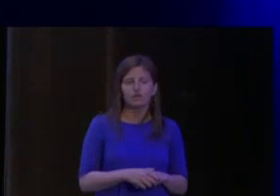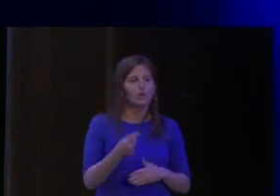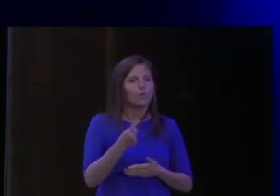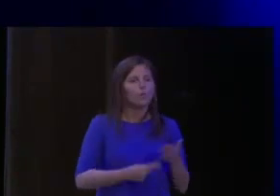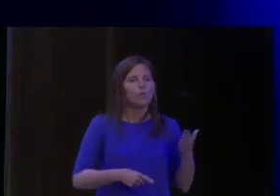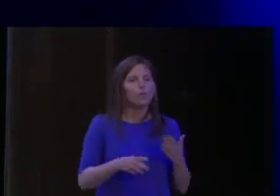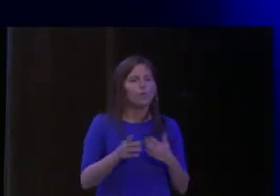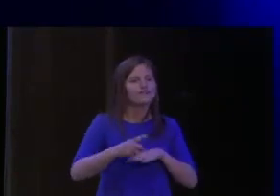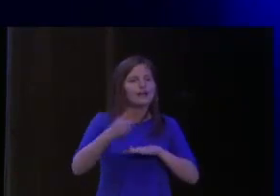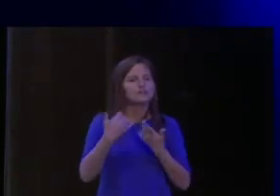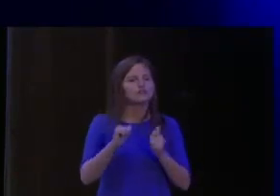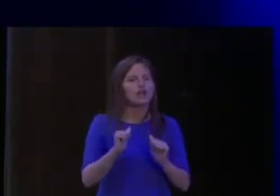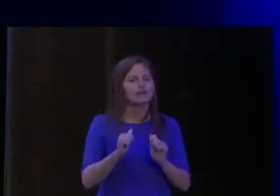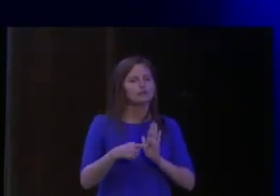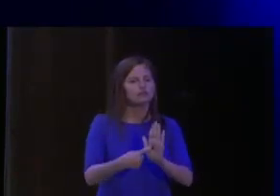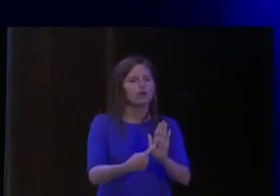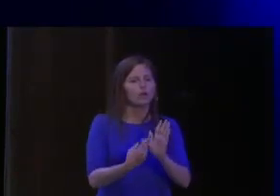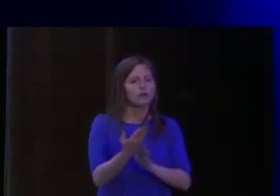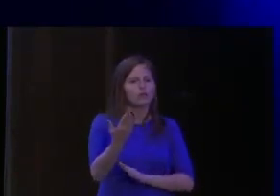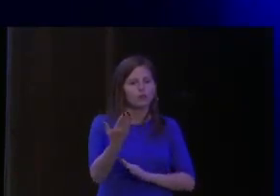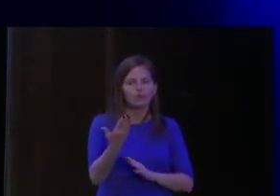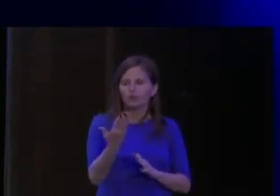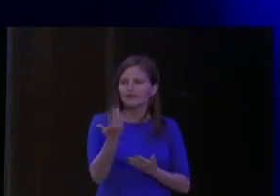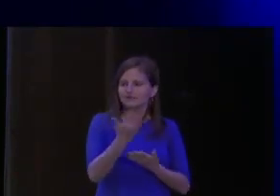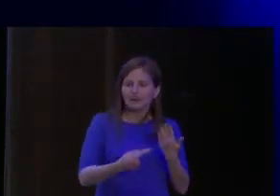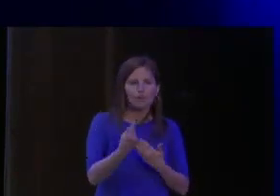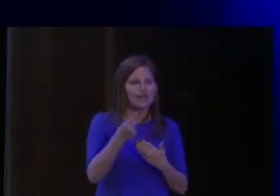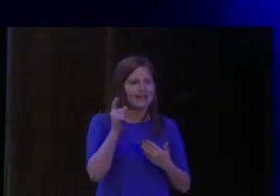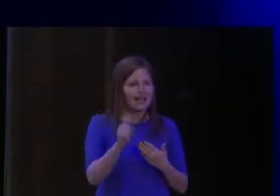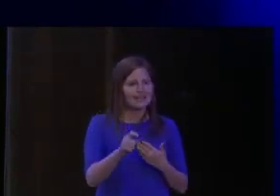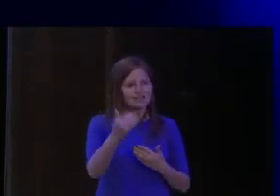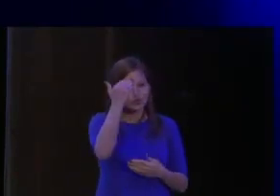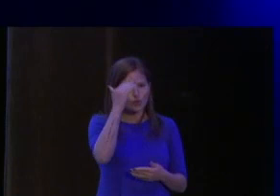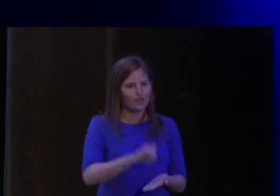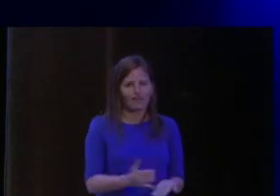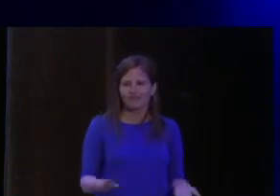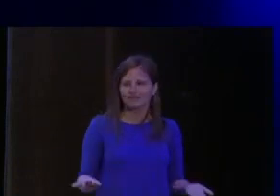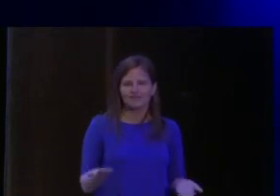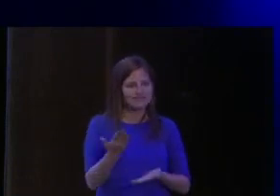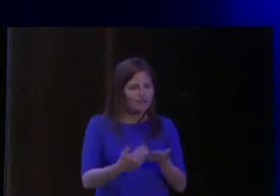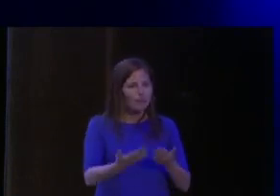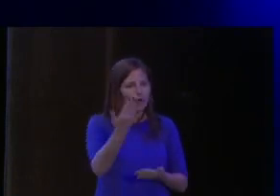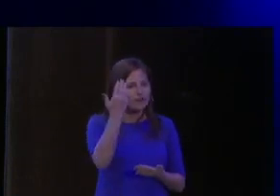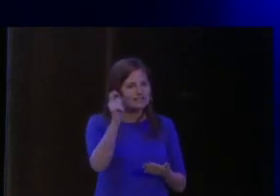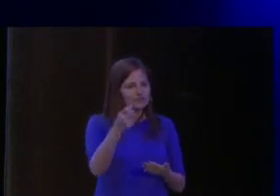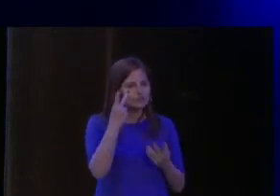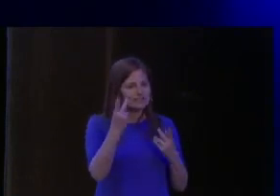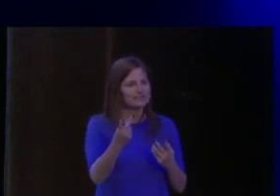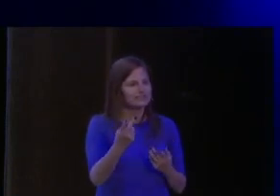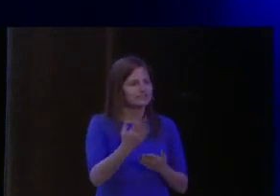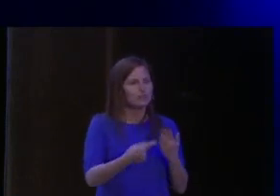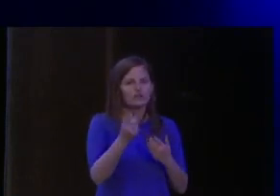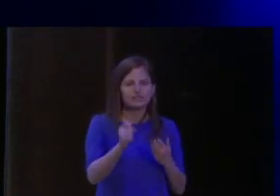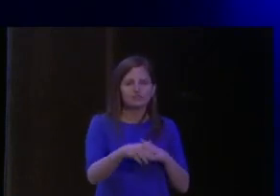What diamond is trying to be born right now? Somebody has to know this. Somebody has to see it. Somebody